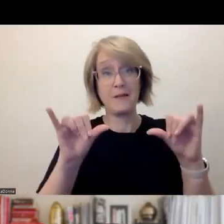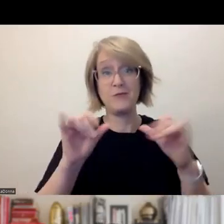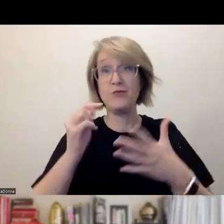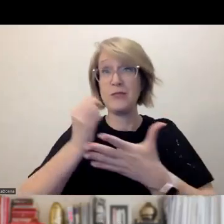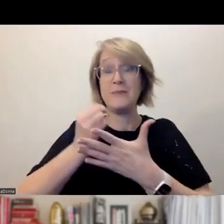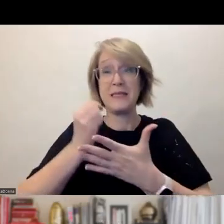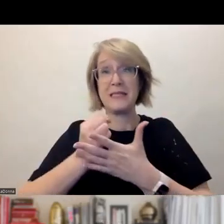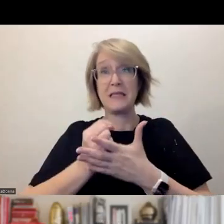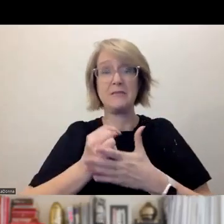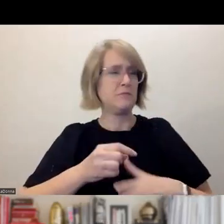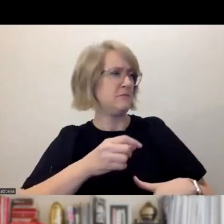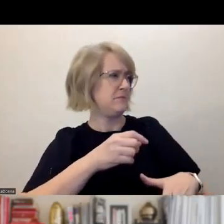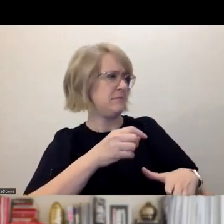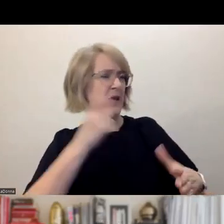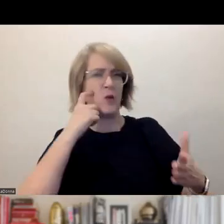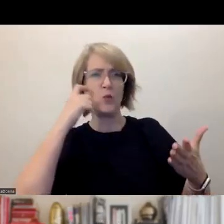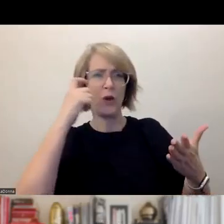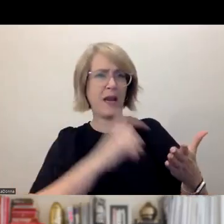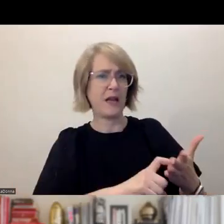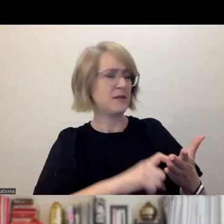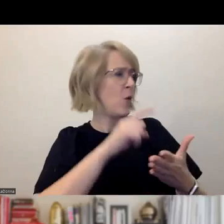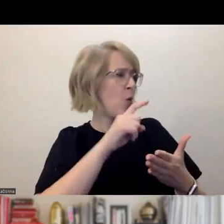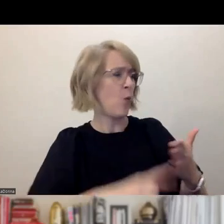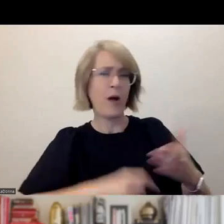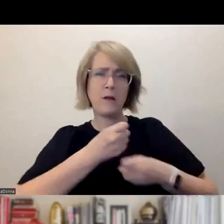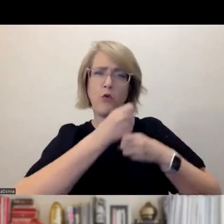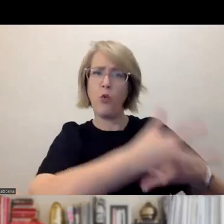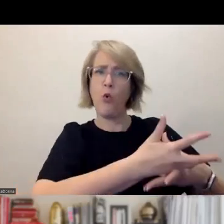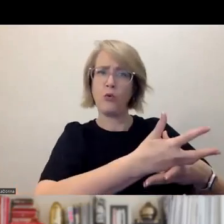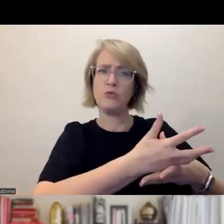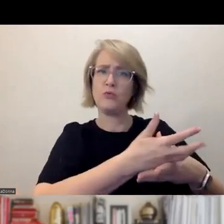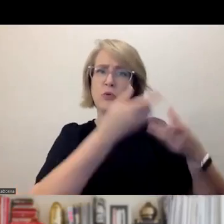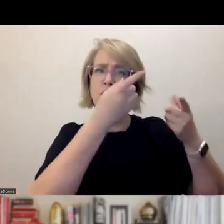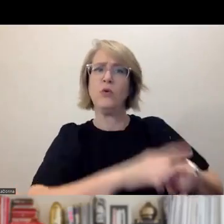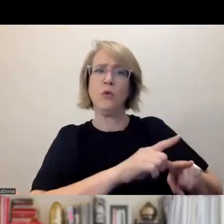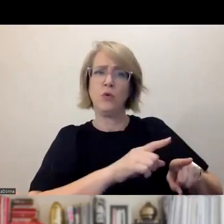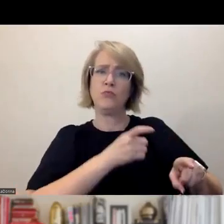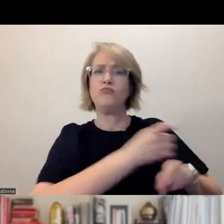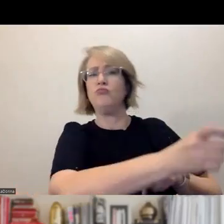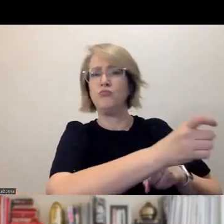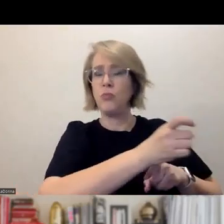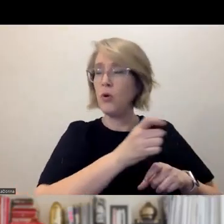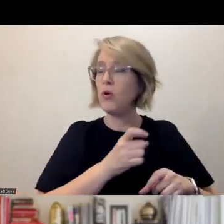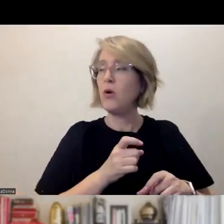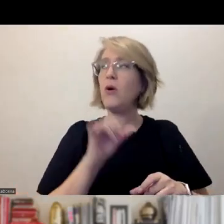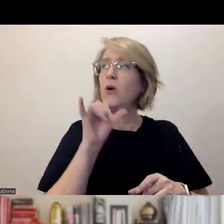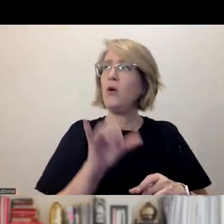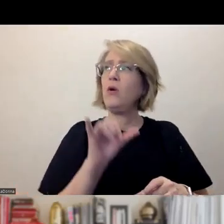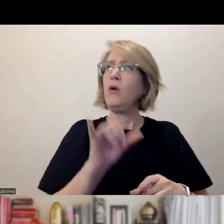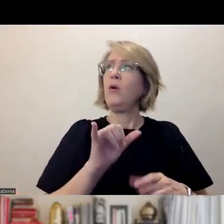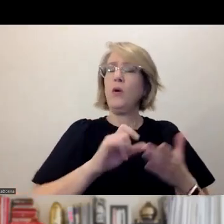And he recognized what that did to her. And he recognized the fact that